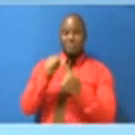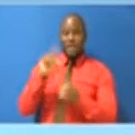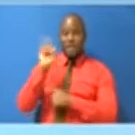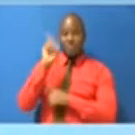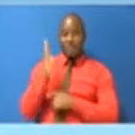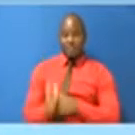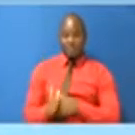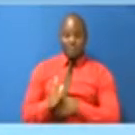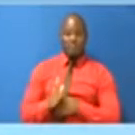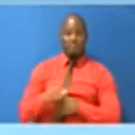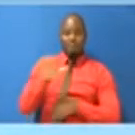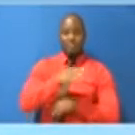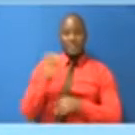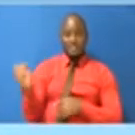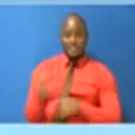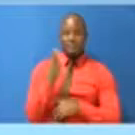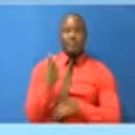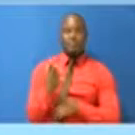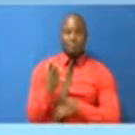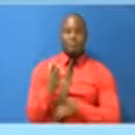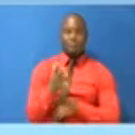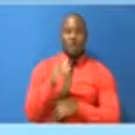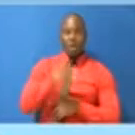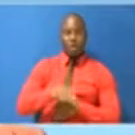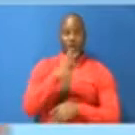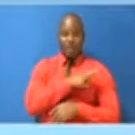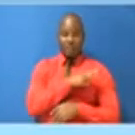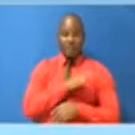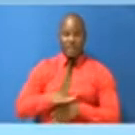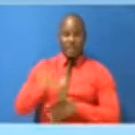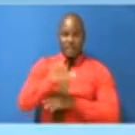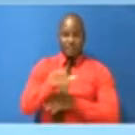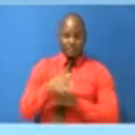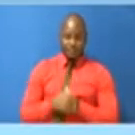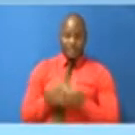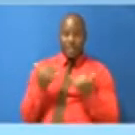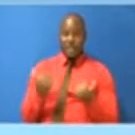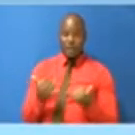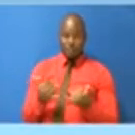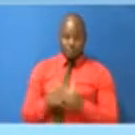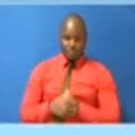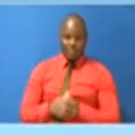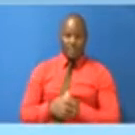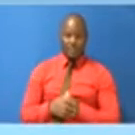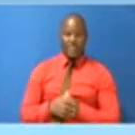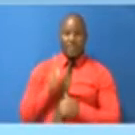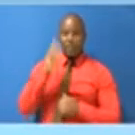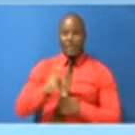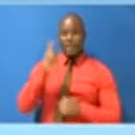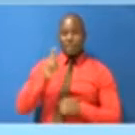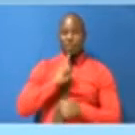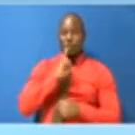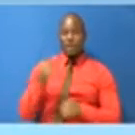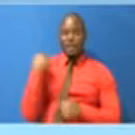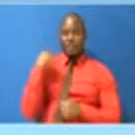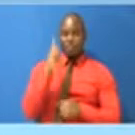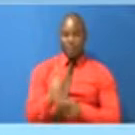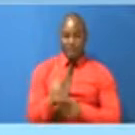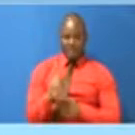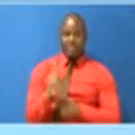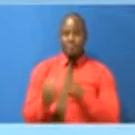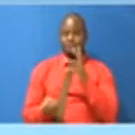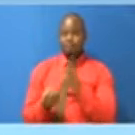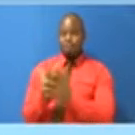nairobians in the informal settlements and in low-income areas and therefore it will be executive order number one that